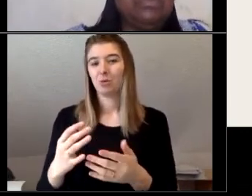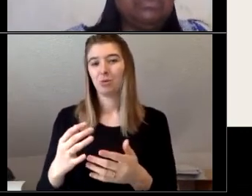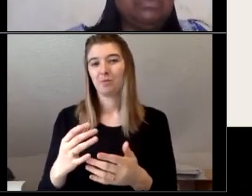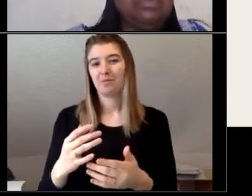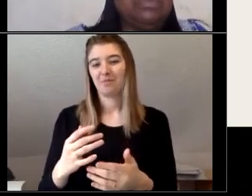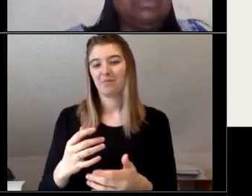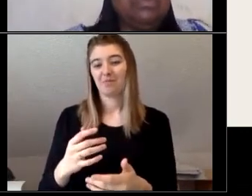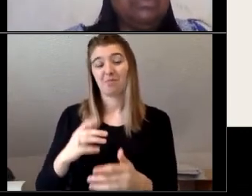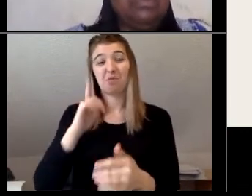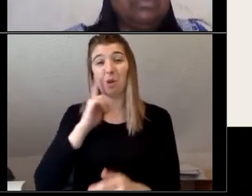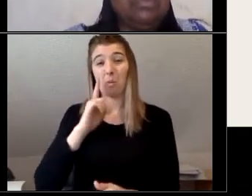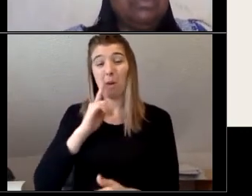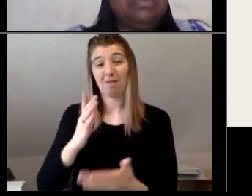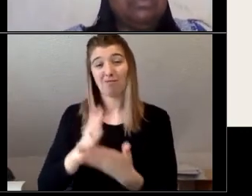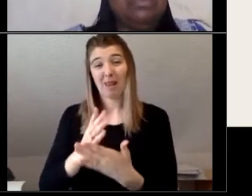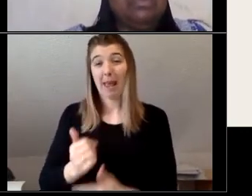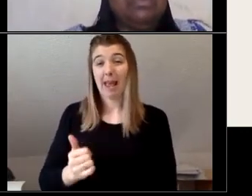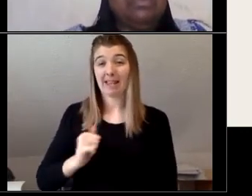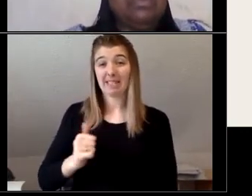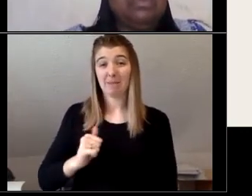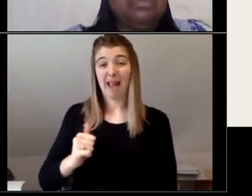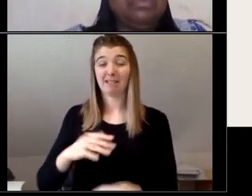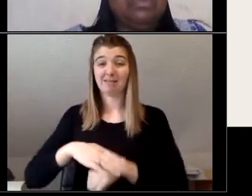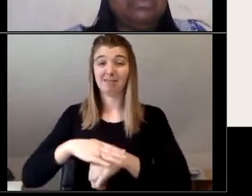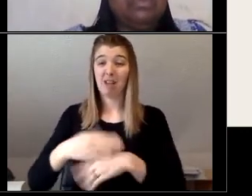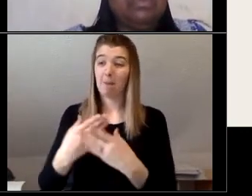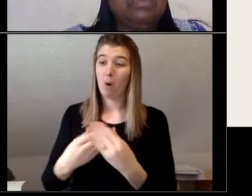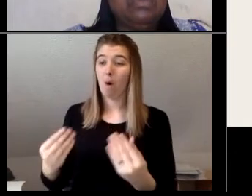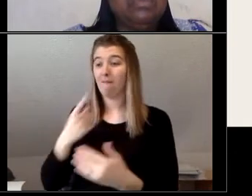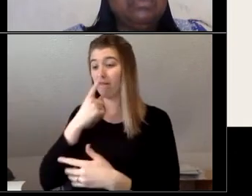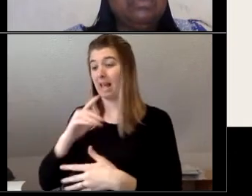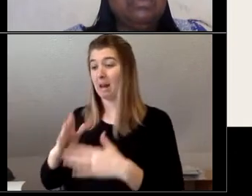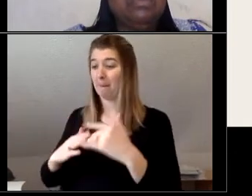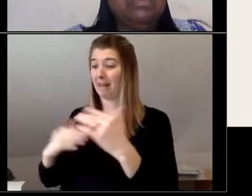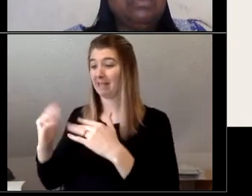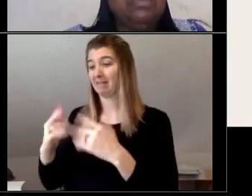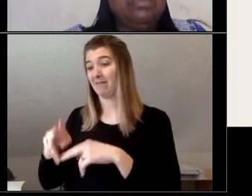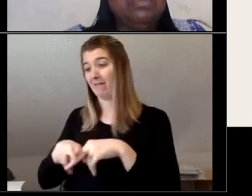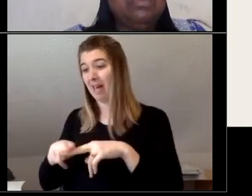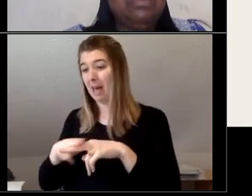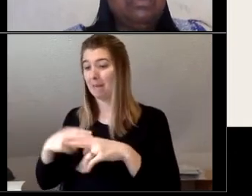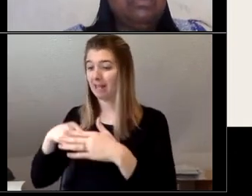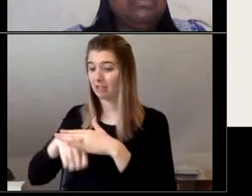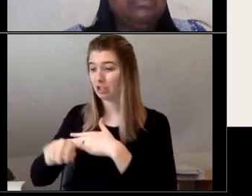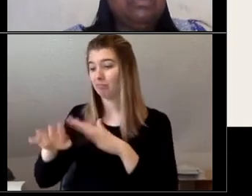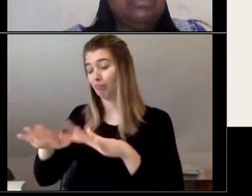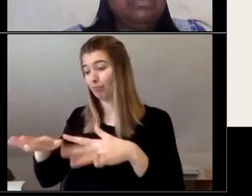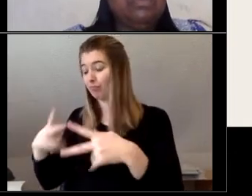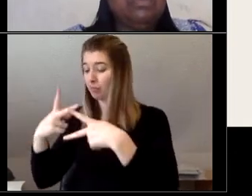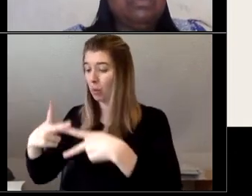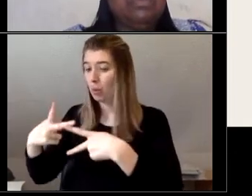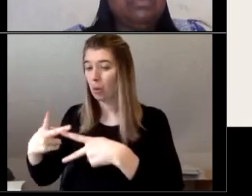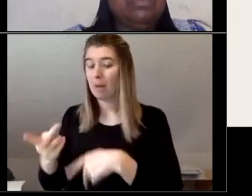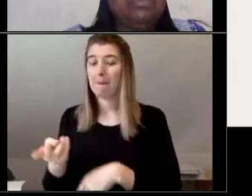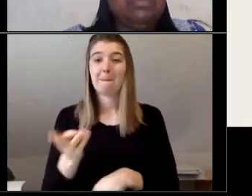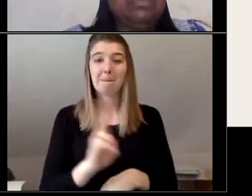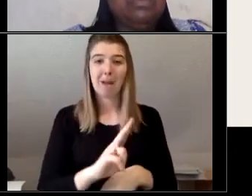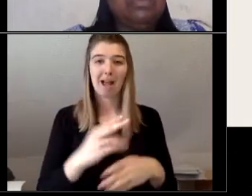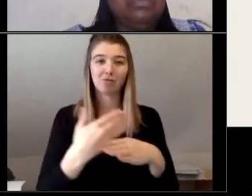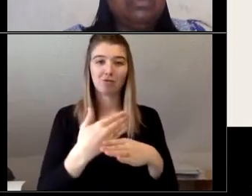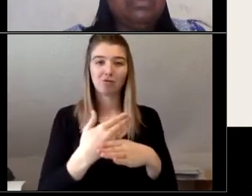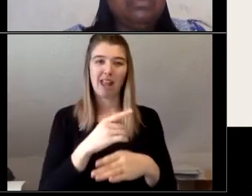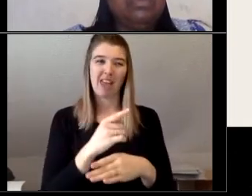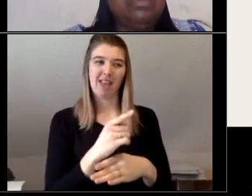to build a family and so on, and that gap in an otherwise exemplary chemistry career will have significant